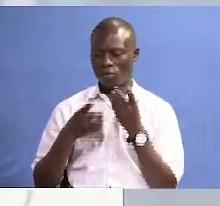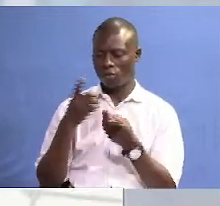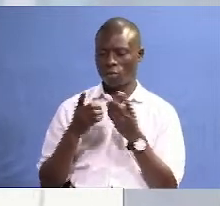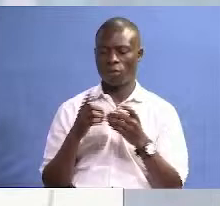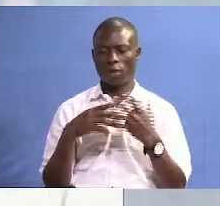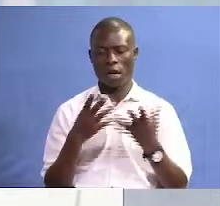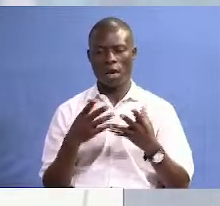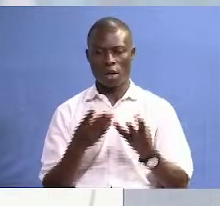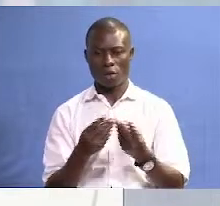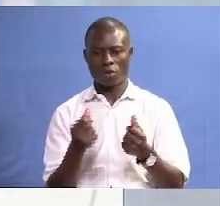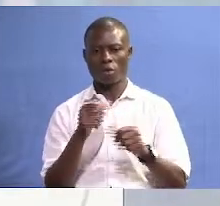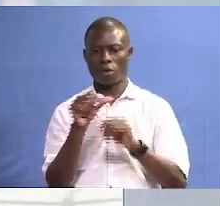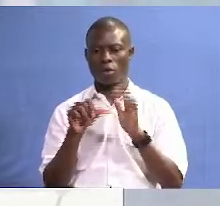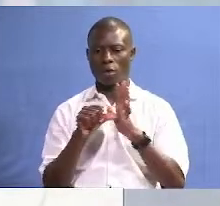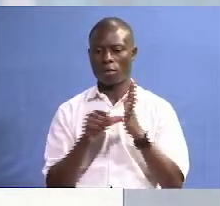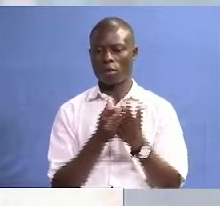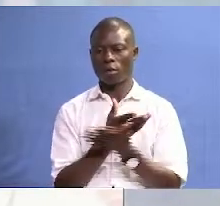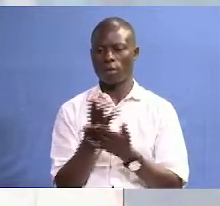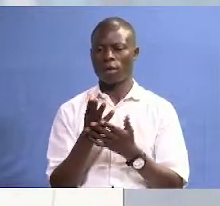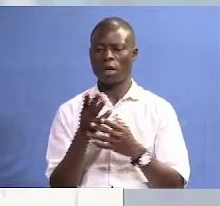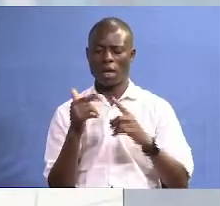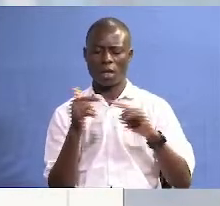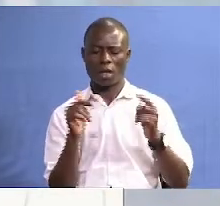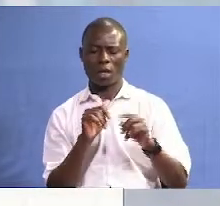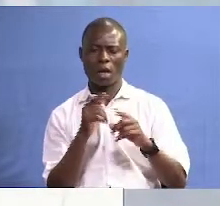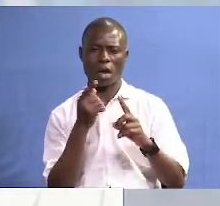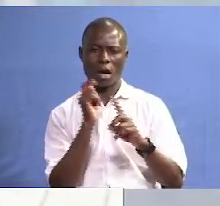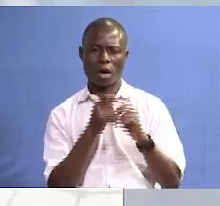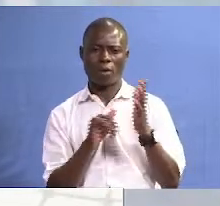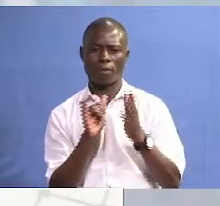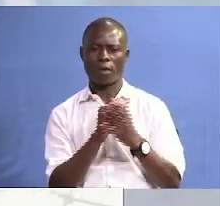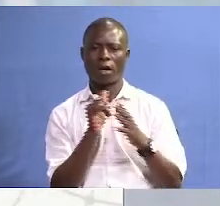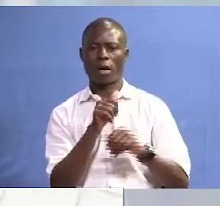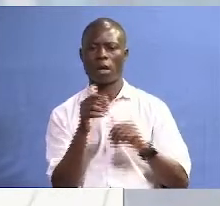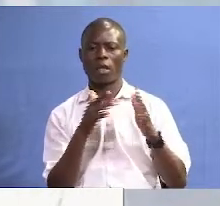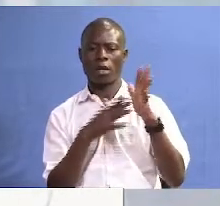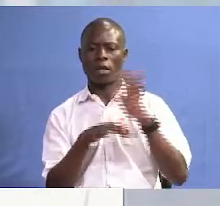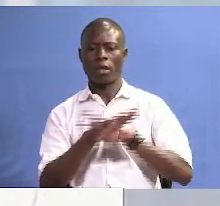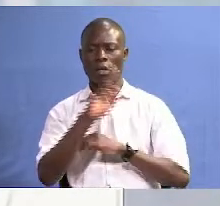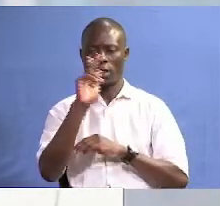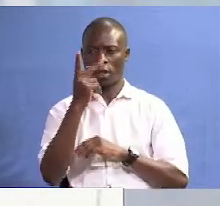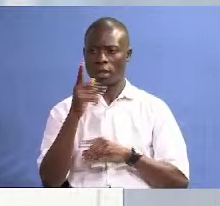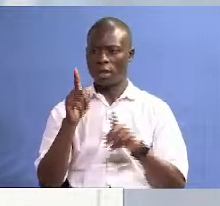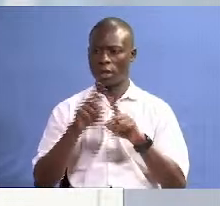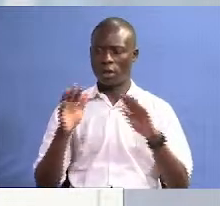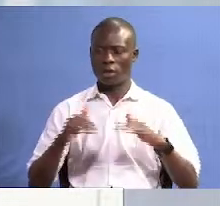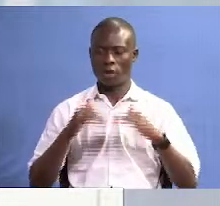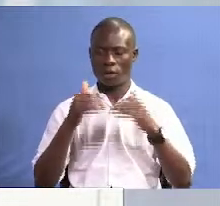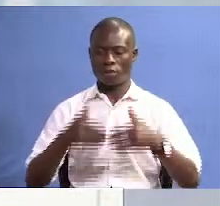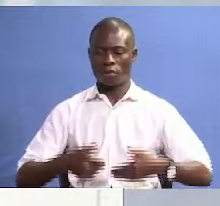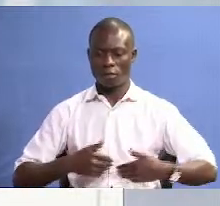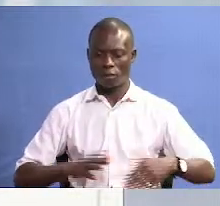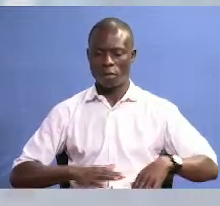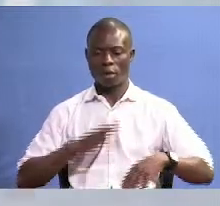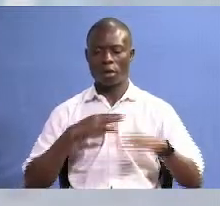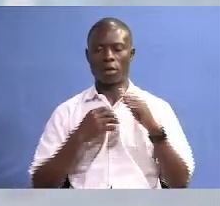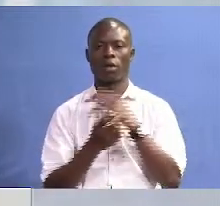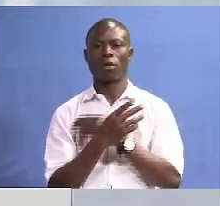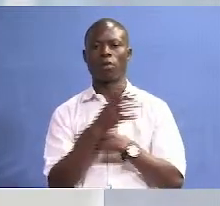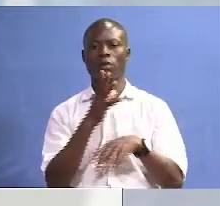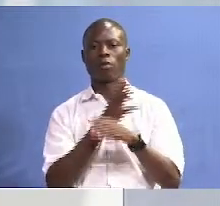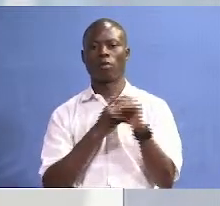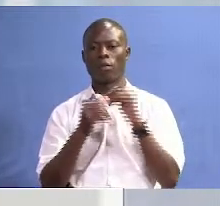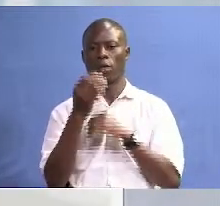dissolve issues that follows several attempts by other leaders in Kenya, advising Gen Zs to President